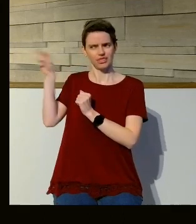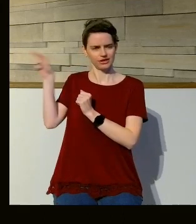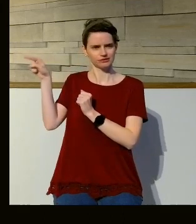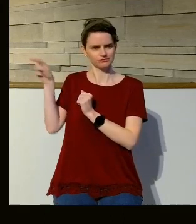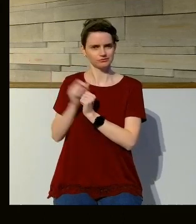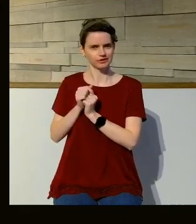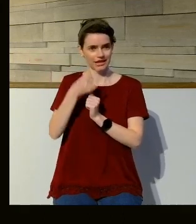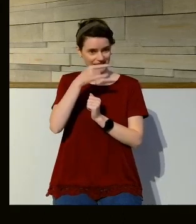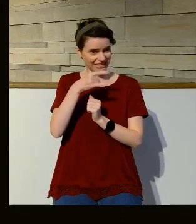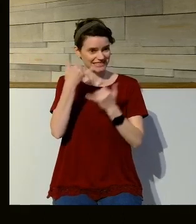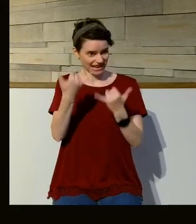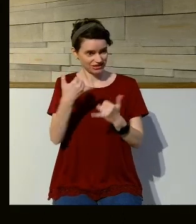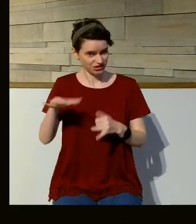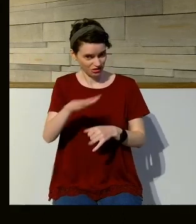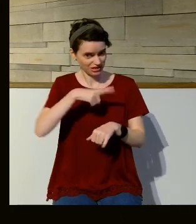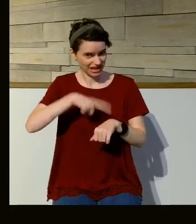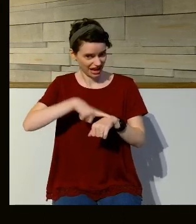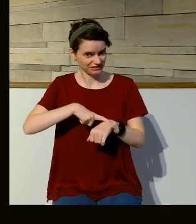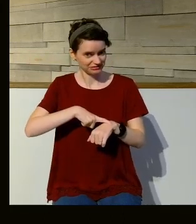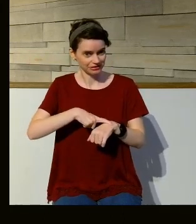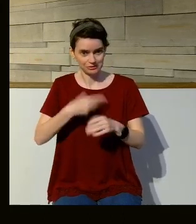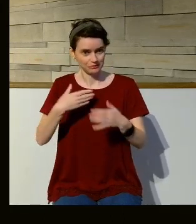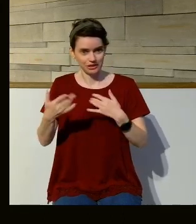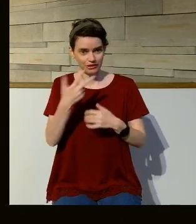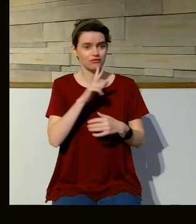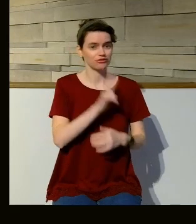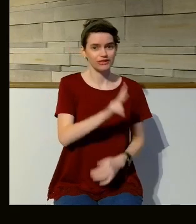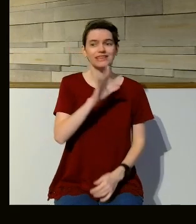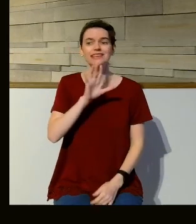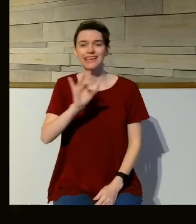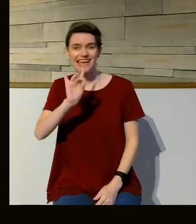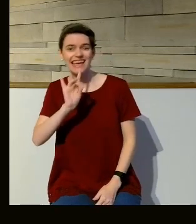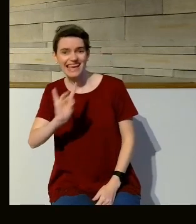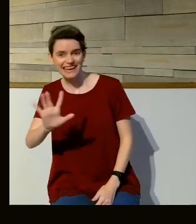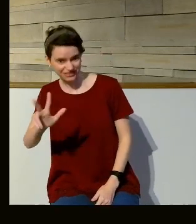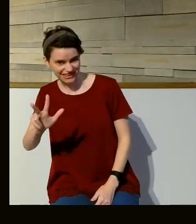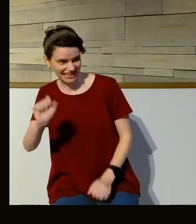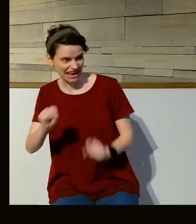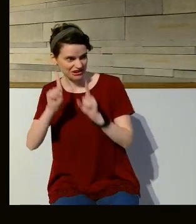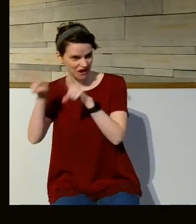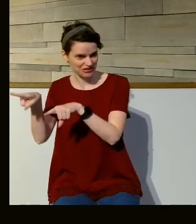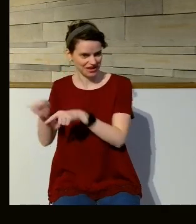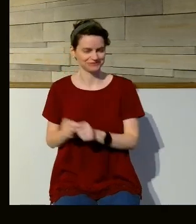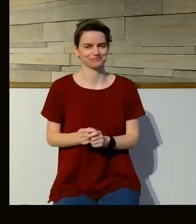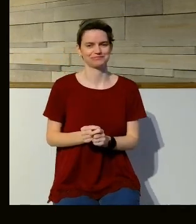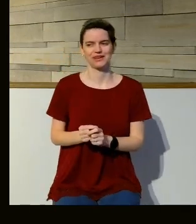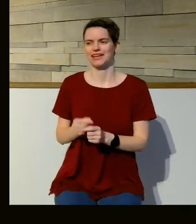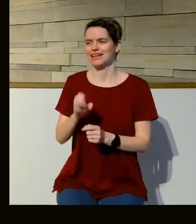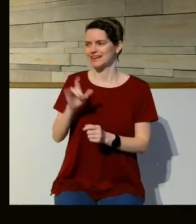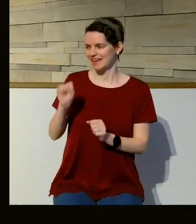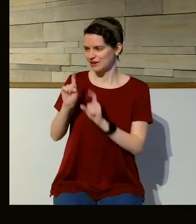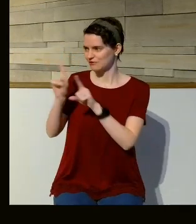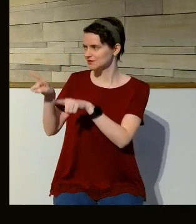So, kids, this is your time. Kids, whether you're 3 or 83, y'all can go on over there, and so we'll let you do that. But Ella, you can go